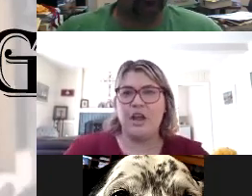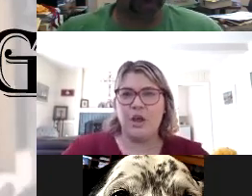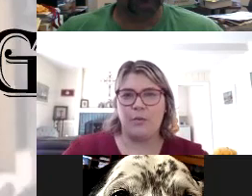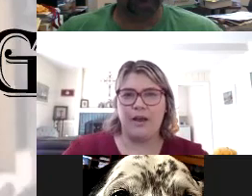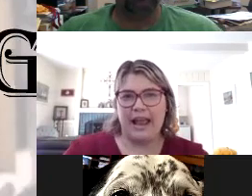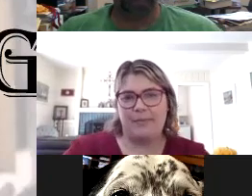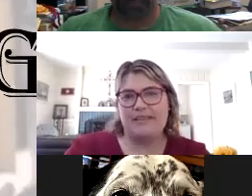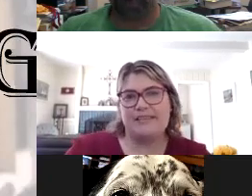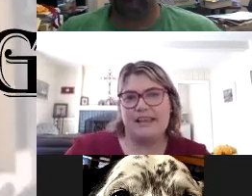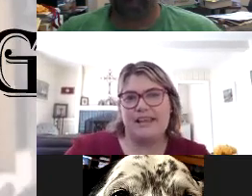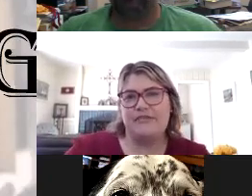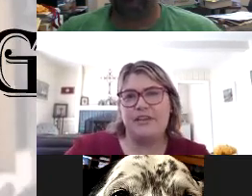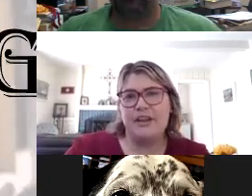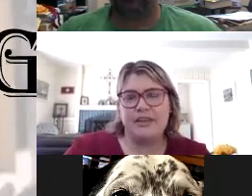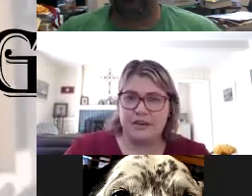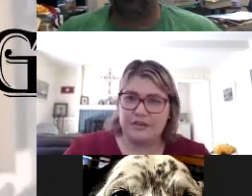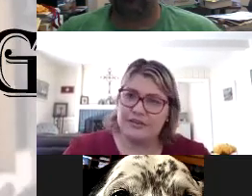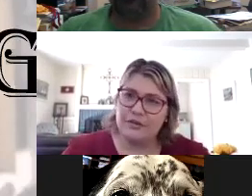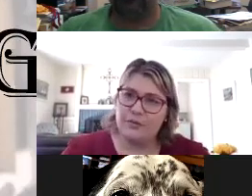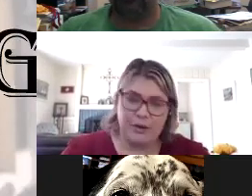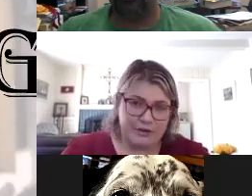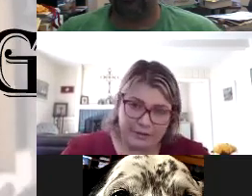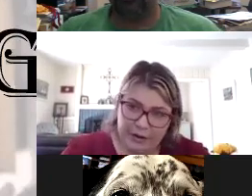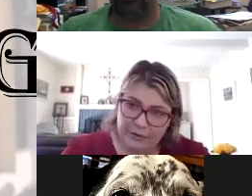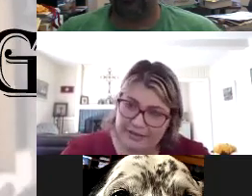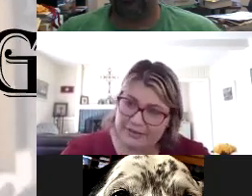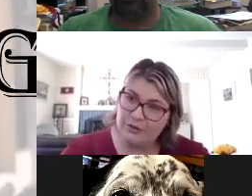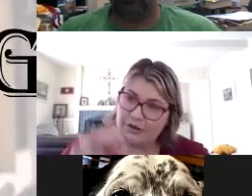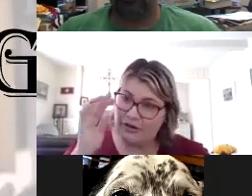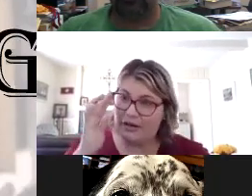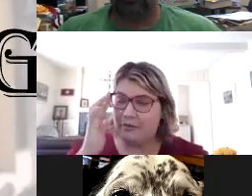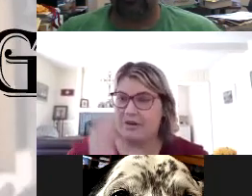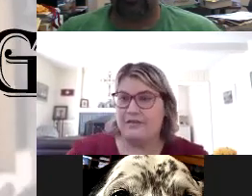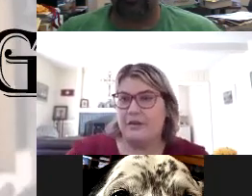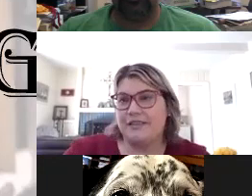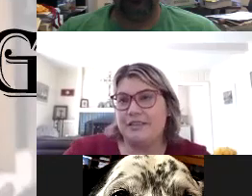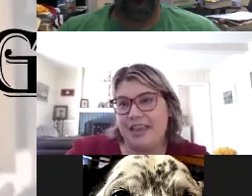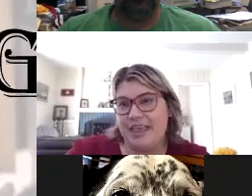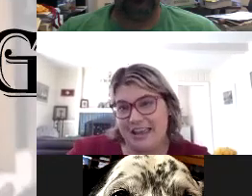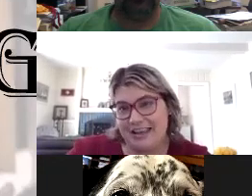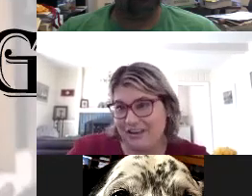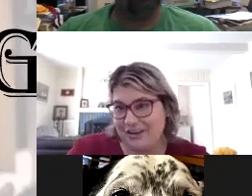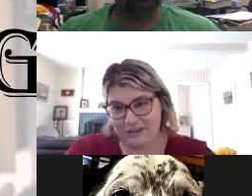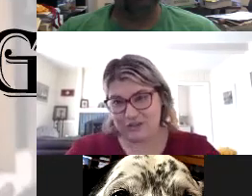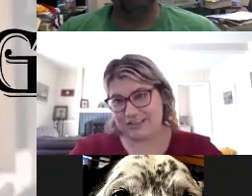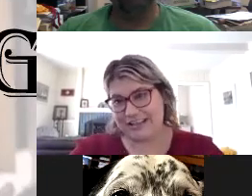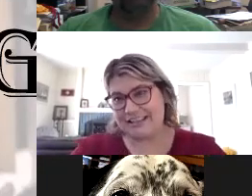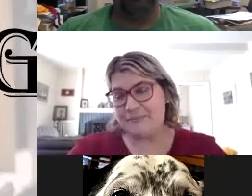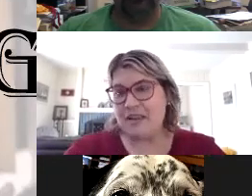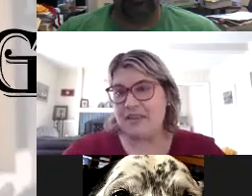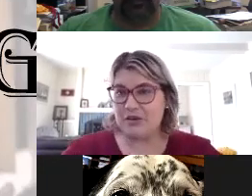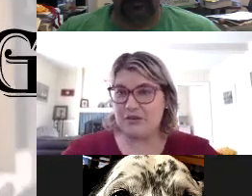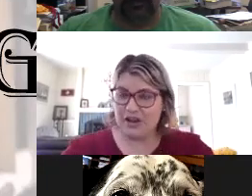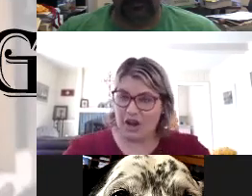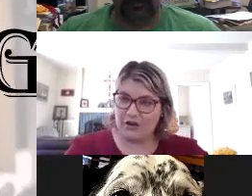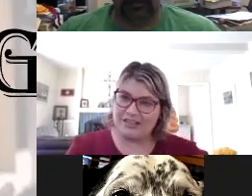history, what happens if there's no winner, if we don't get to 240 votes? Then the Constitution says